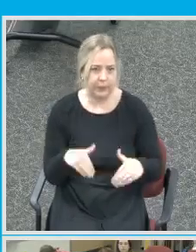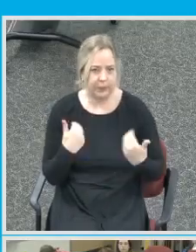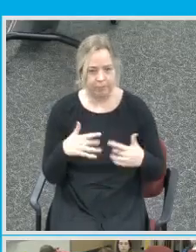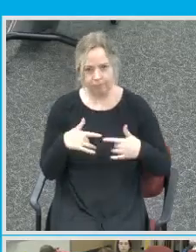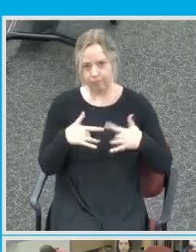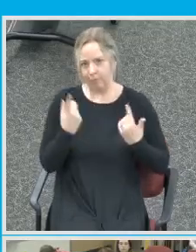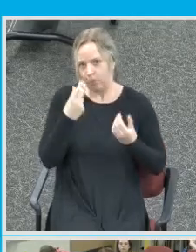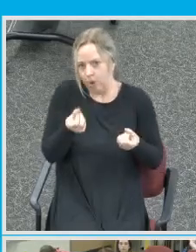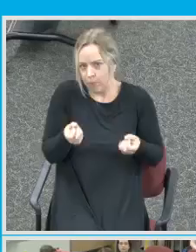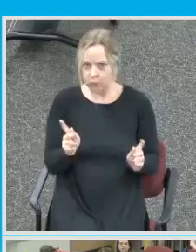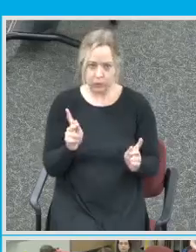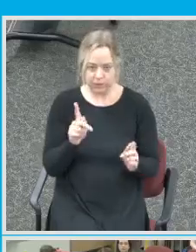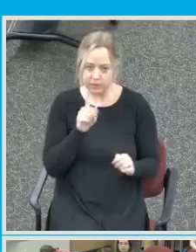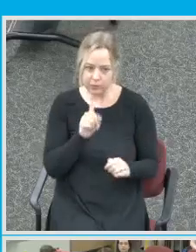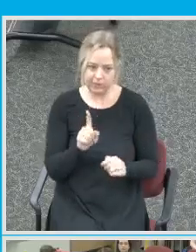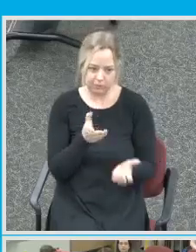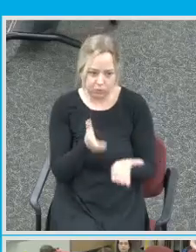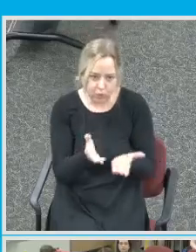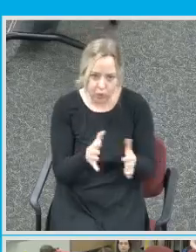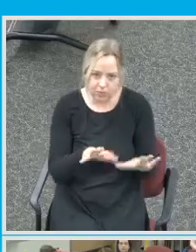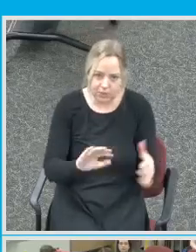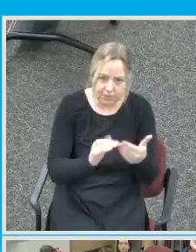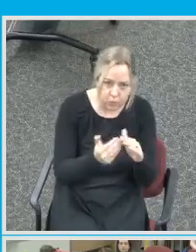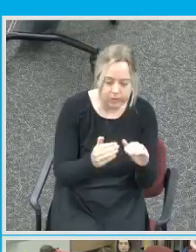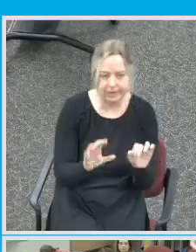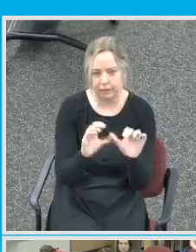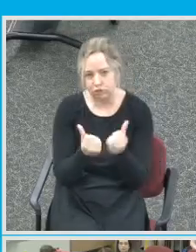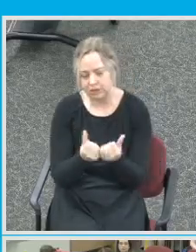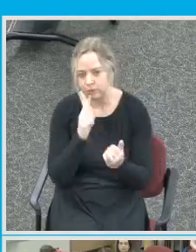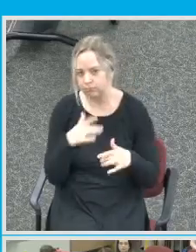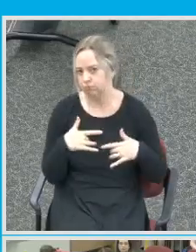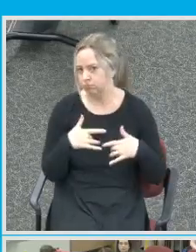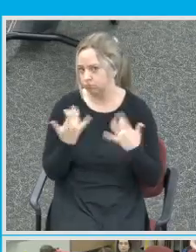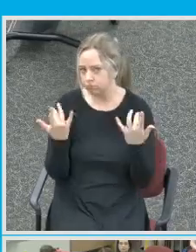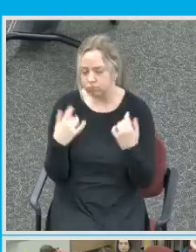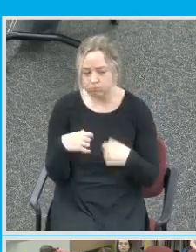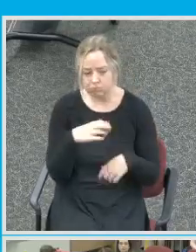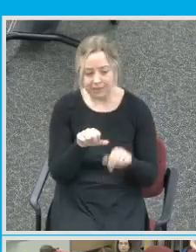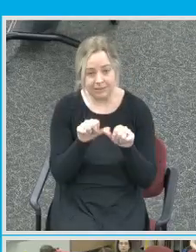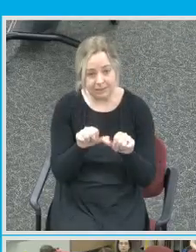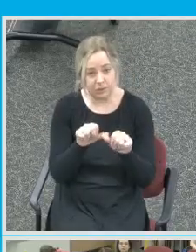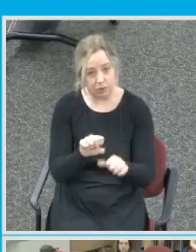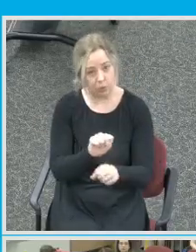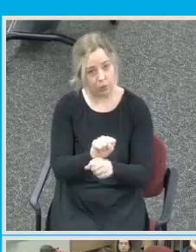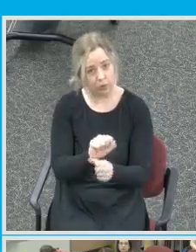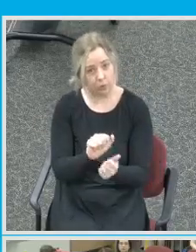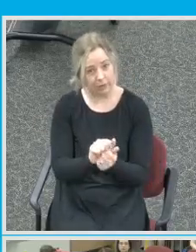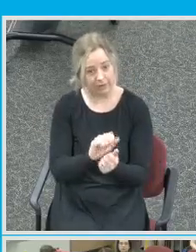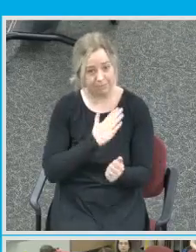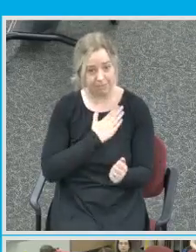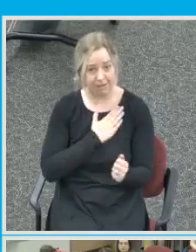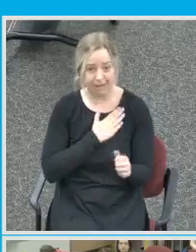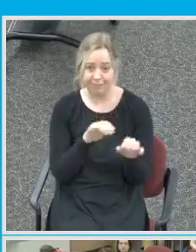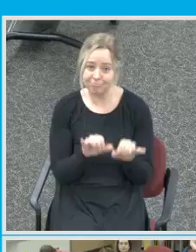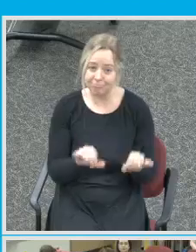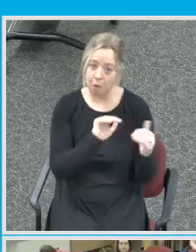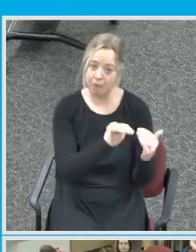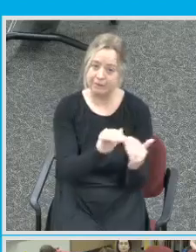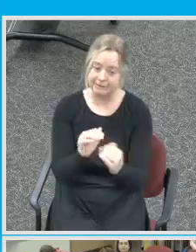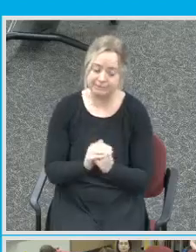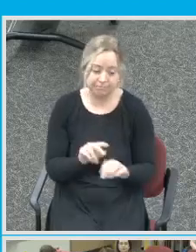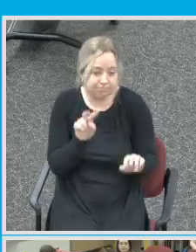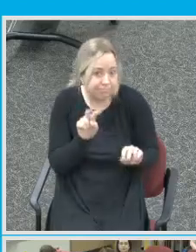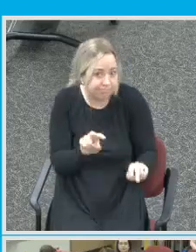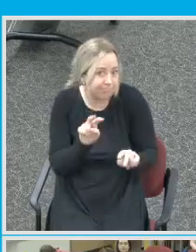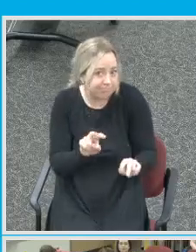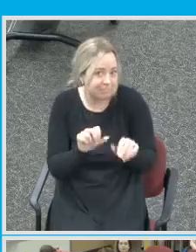to serve our community, our agency, and our division, and continue to work with my colleagues. So thank you, and I look forward to working more with you as